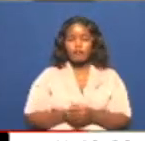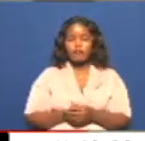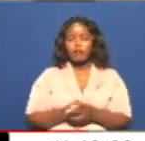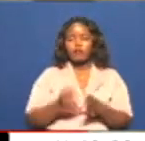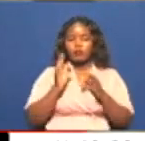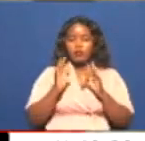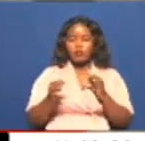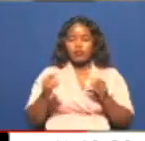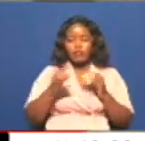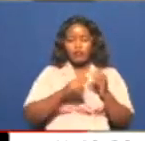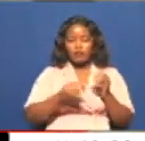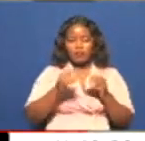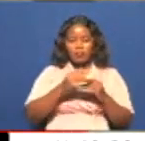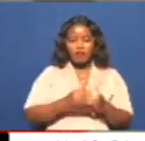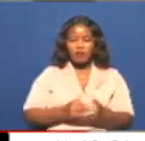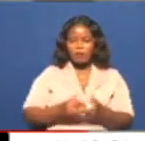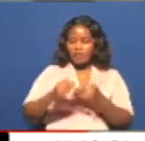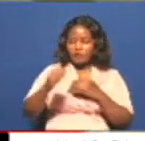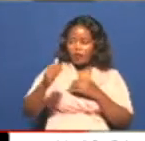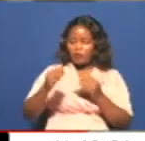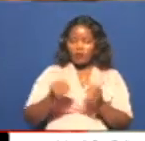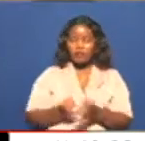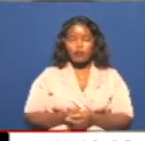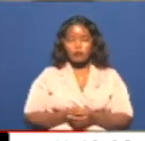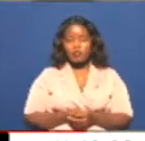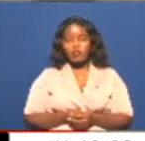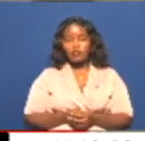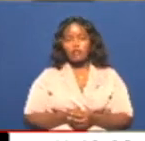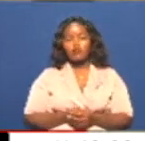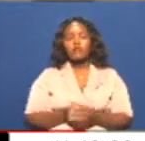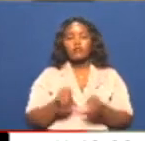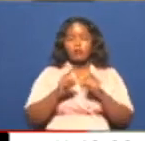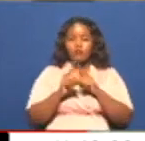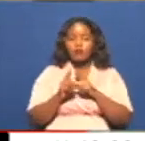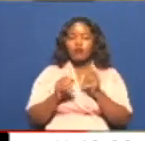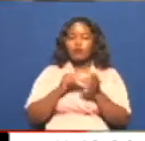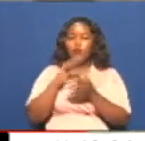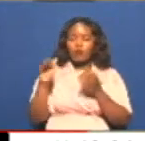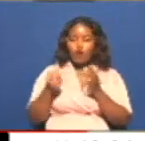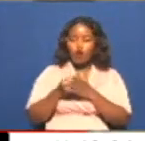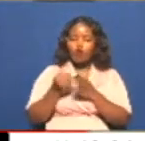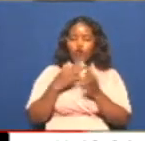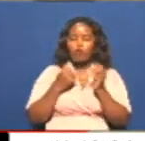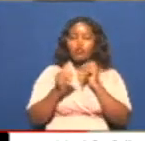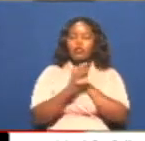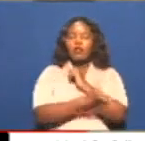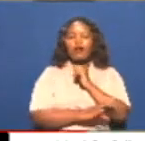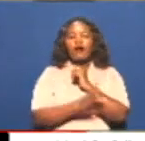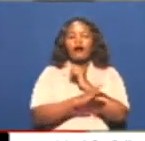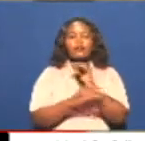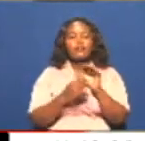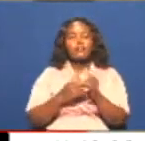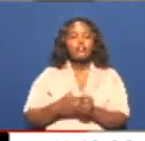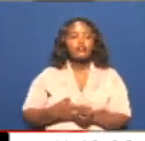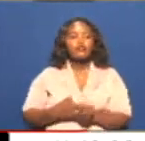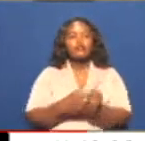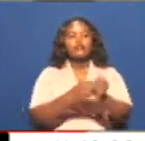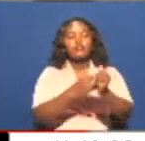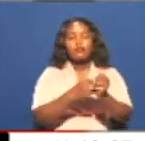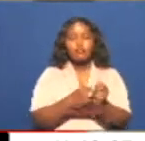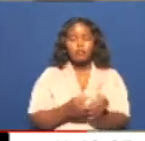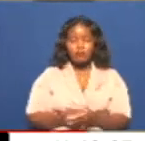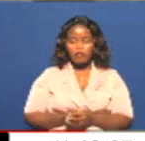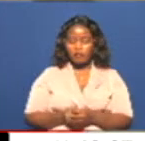flimsy foundation, then you're given the country to lead. Then you start now figuring out, what do I do? You know, that is